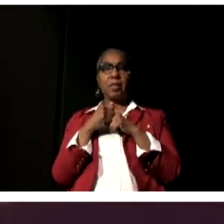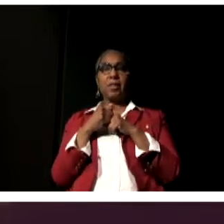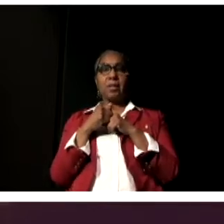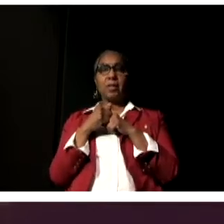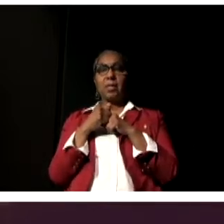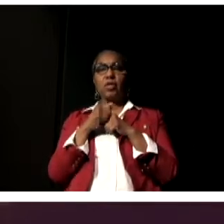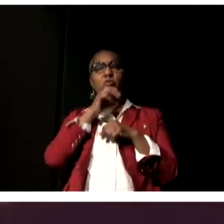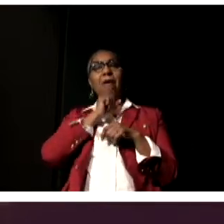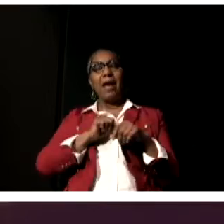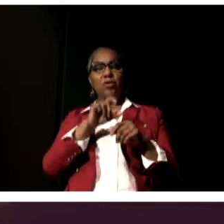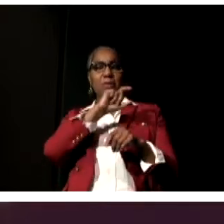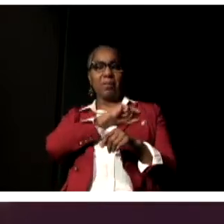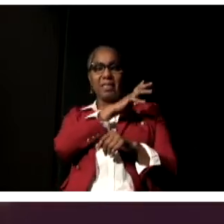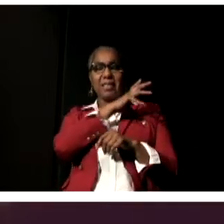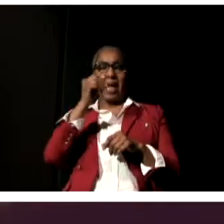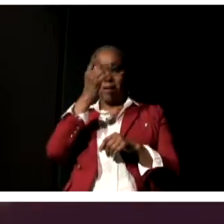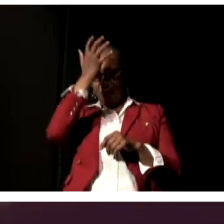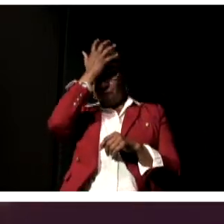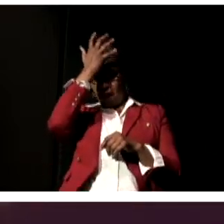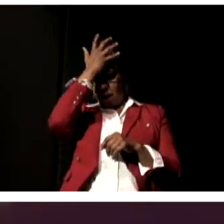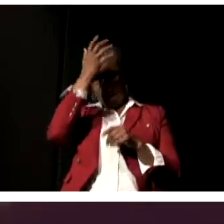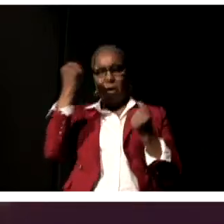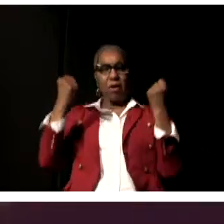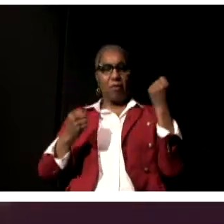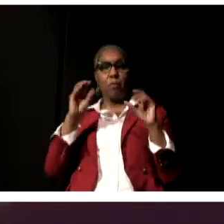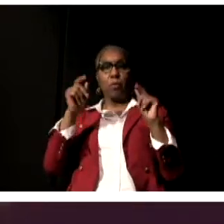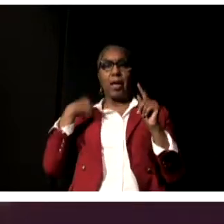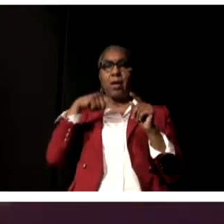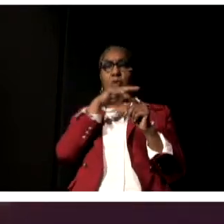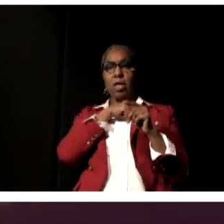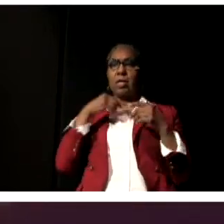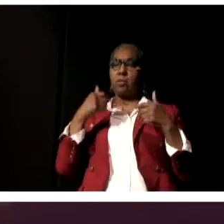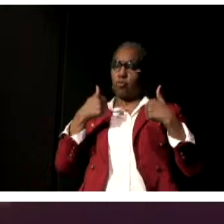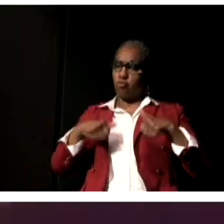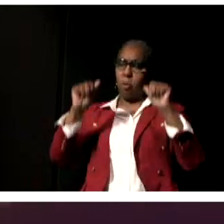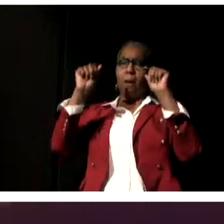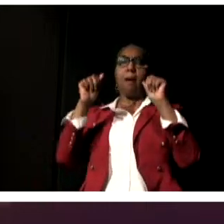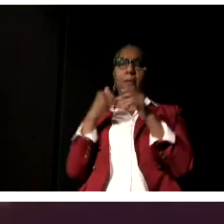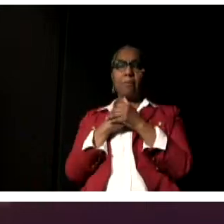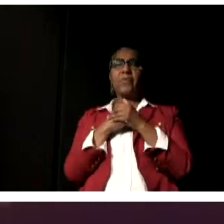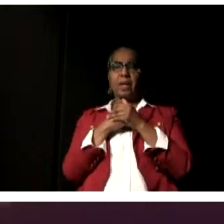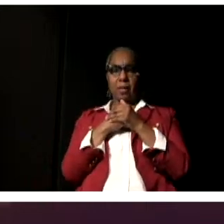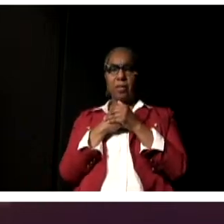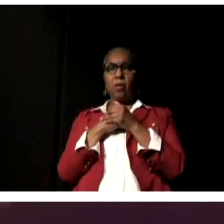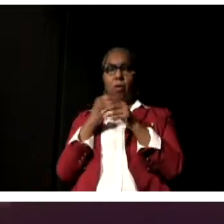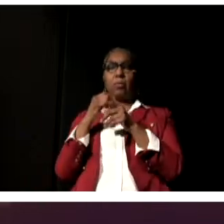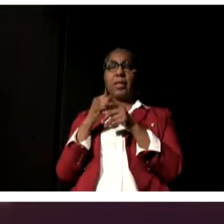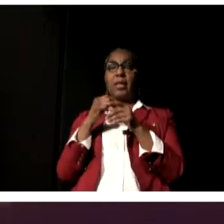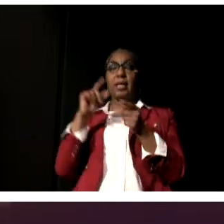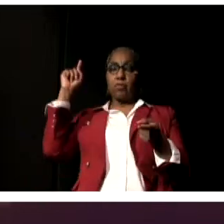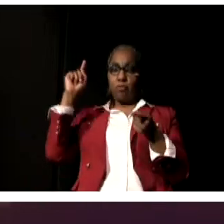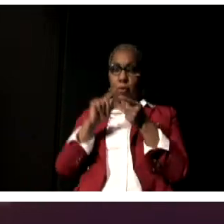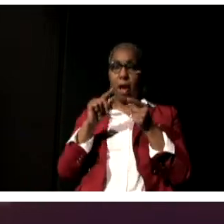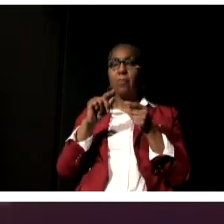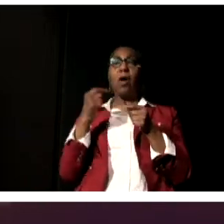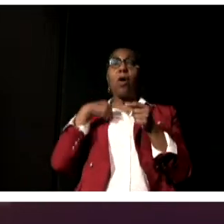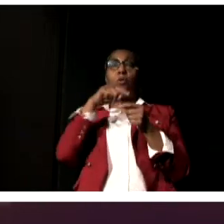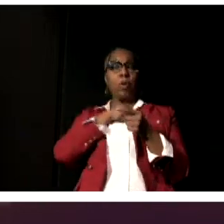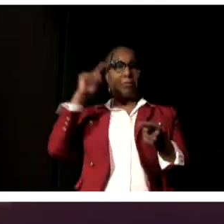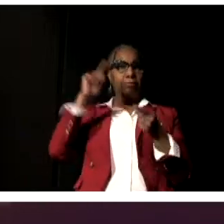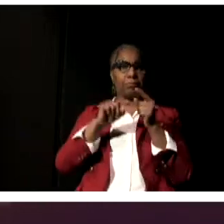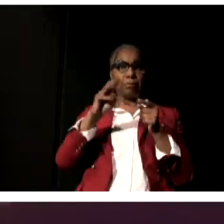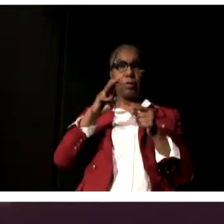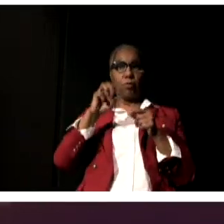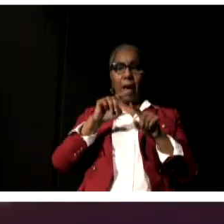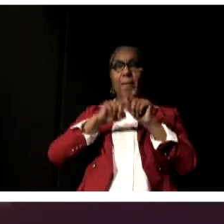aging police and fire fleets. We made huge strides in public safety and crime reduction last year, but it will